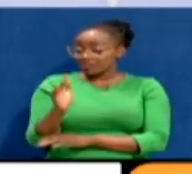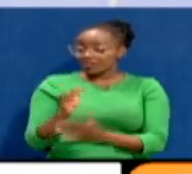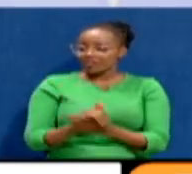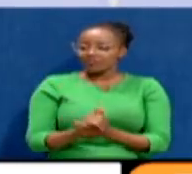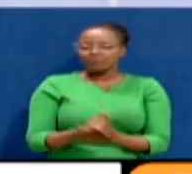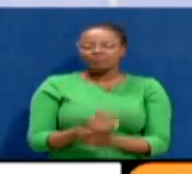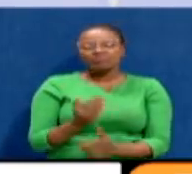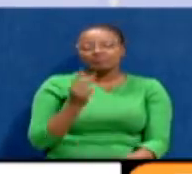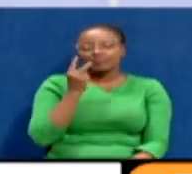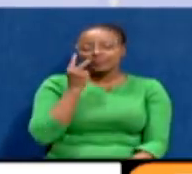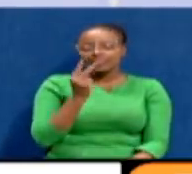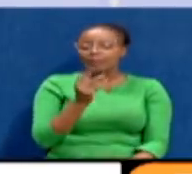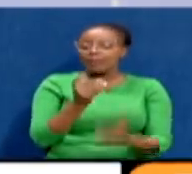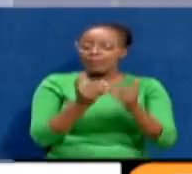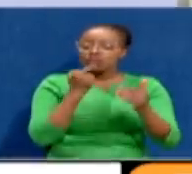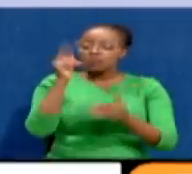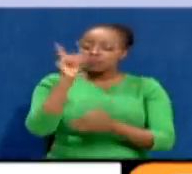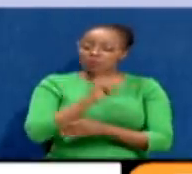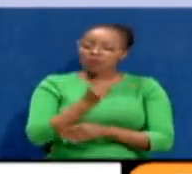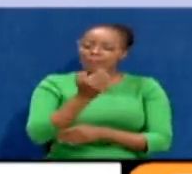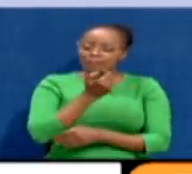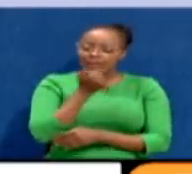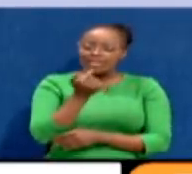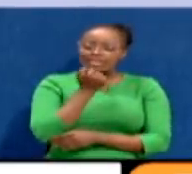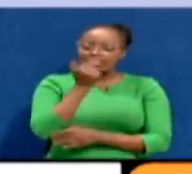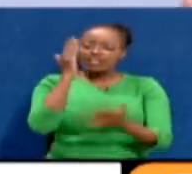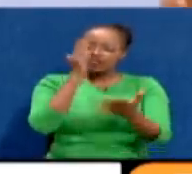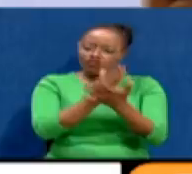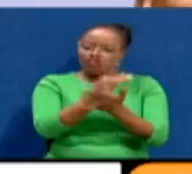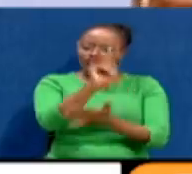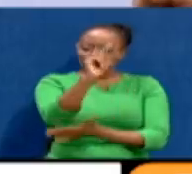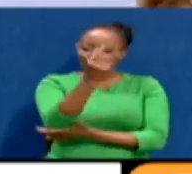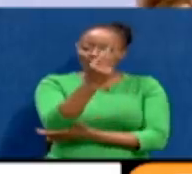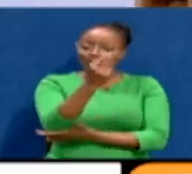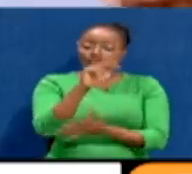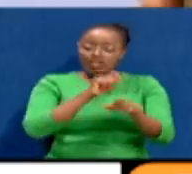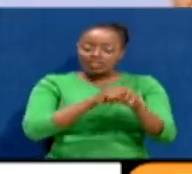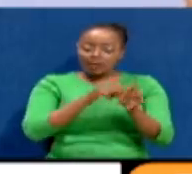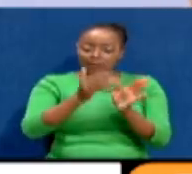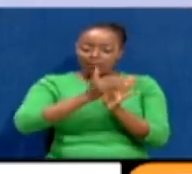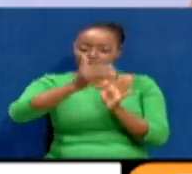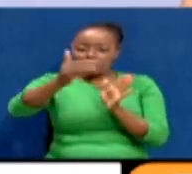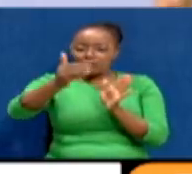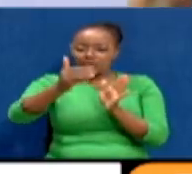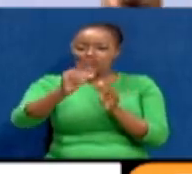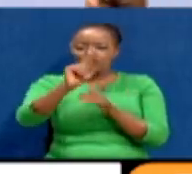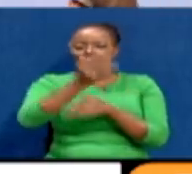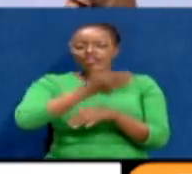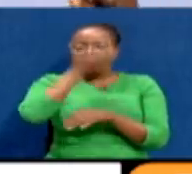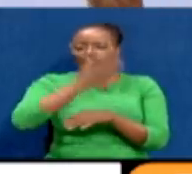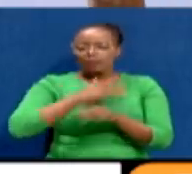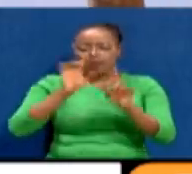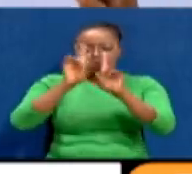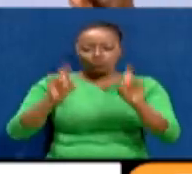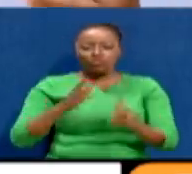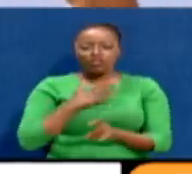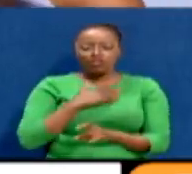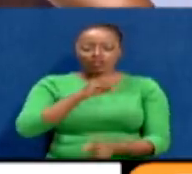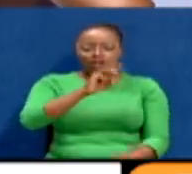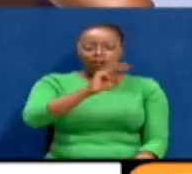You see, Waiga, I have said, let us face facts here. But first answer this period of time. First answer my question. Around